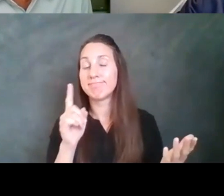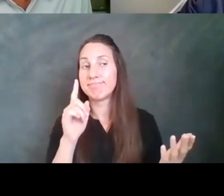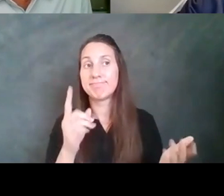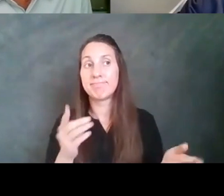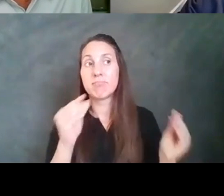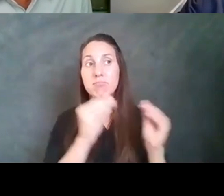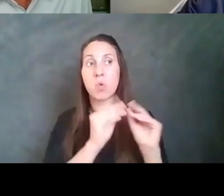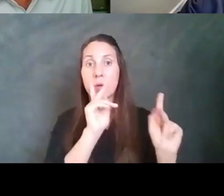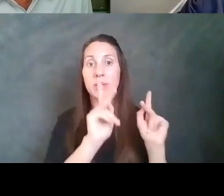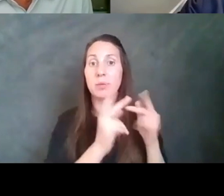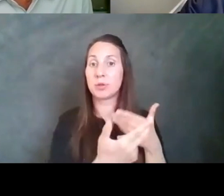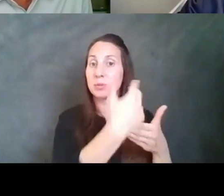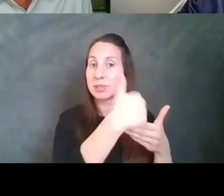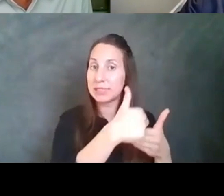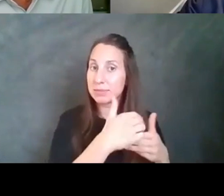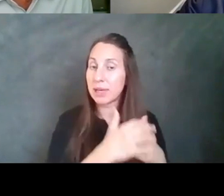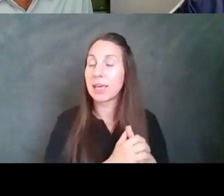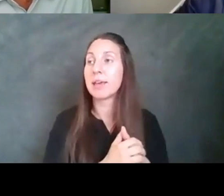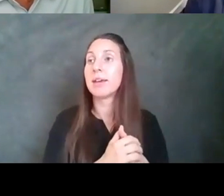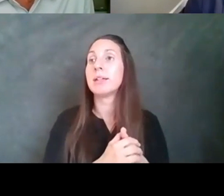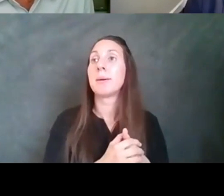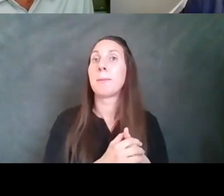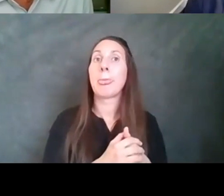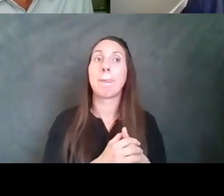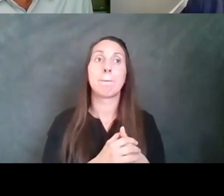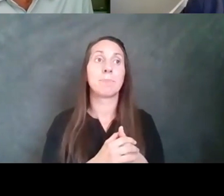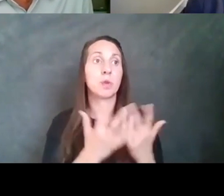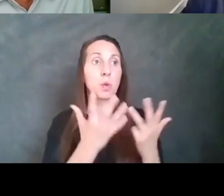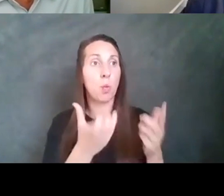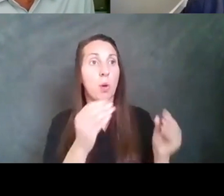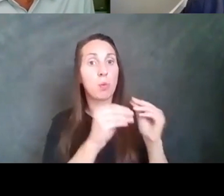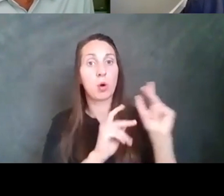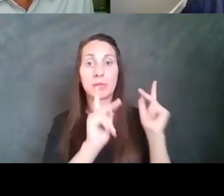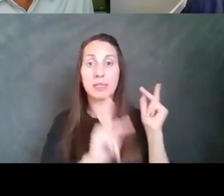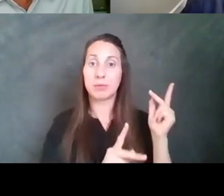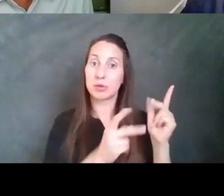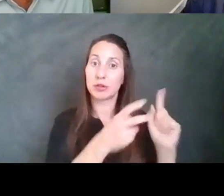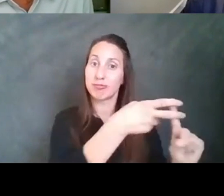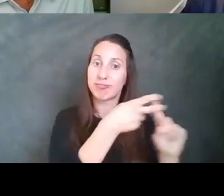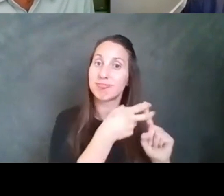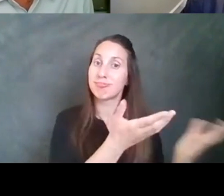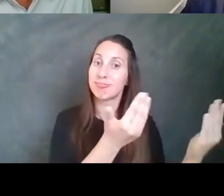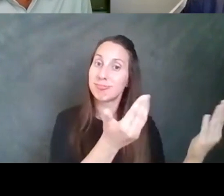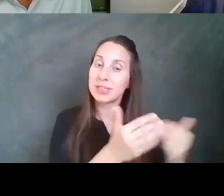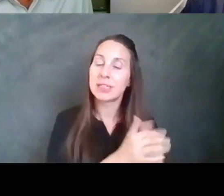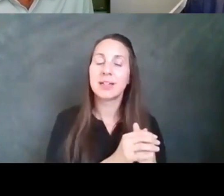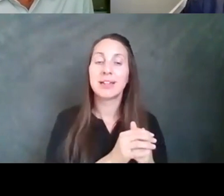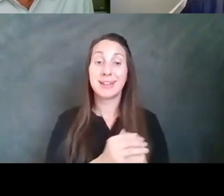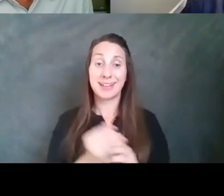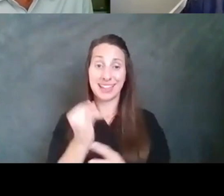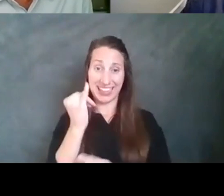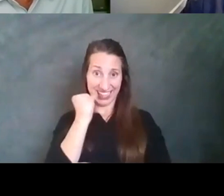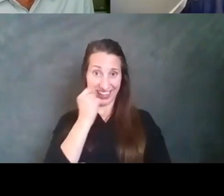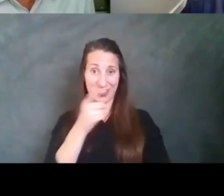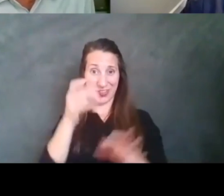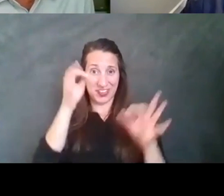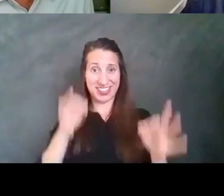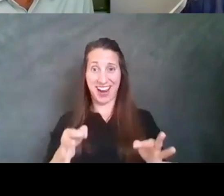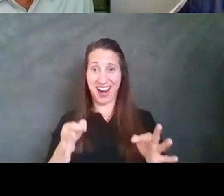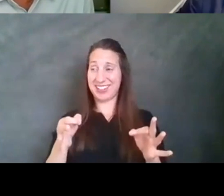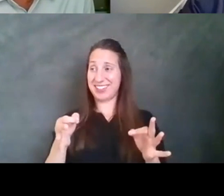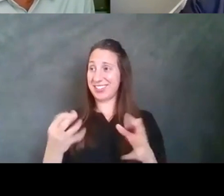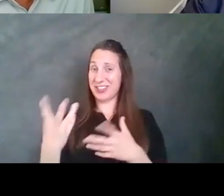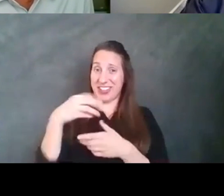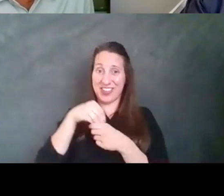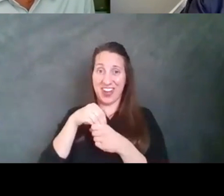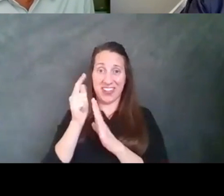to give of, and be a part of your programming, that by the time the lawyers get involved, it means you've already